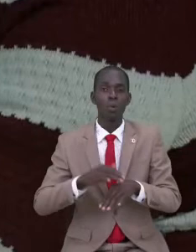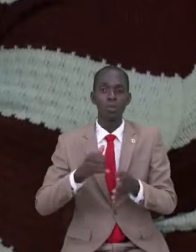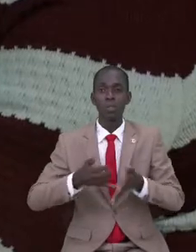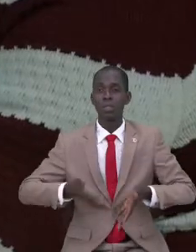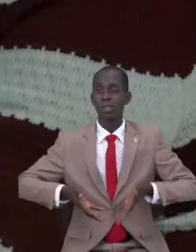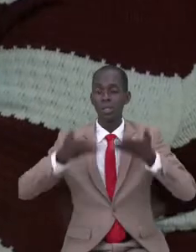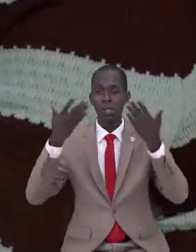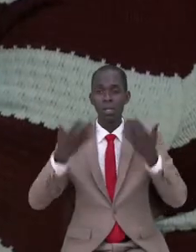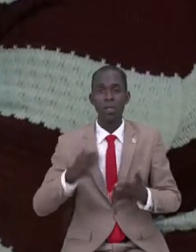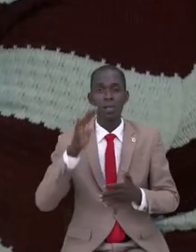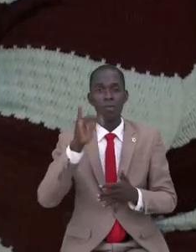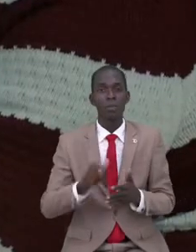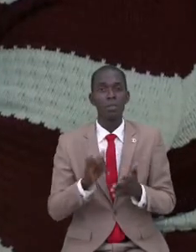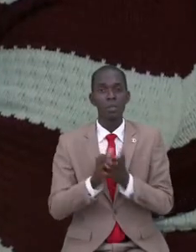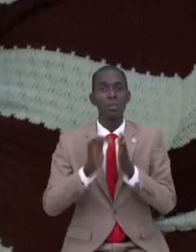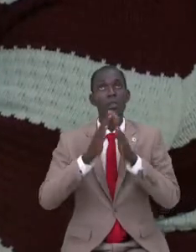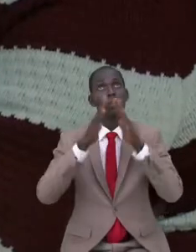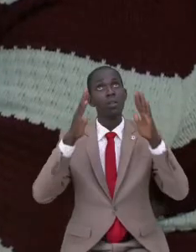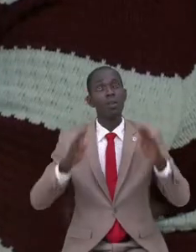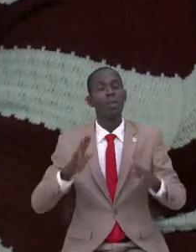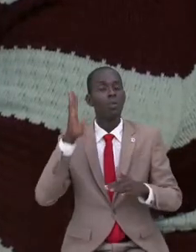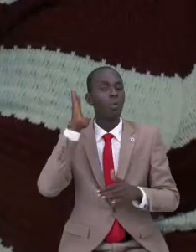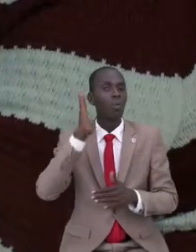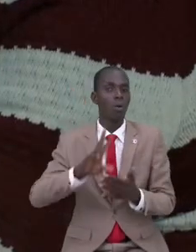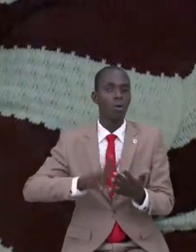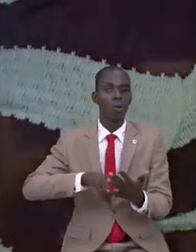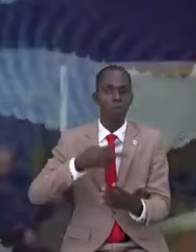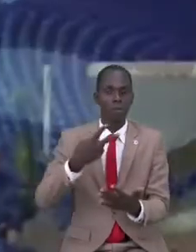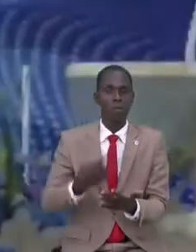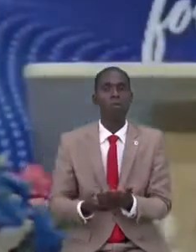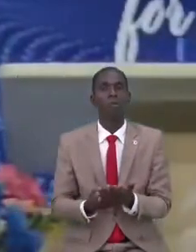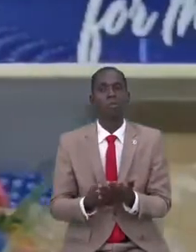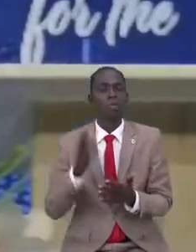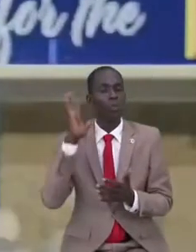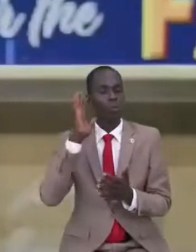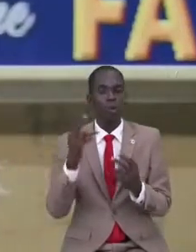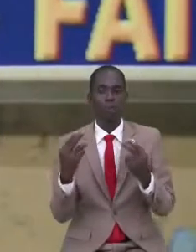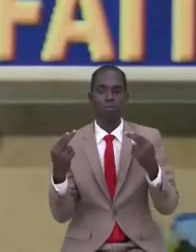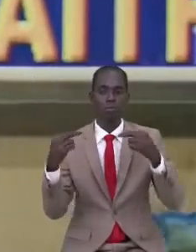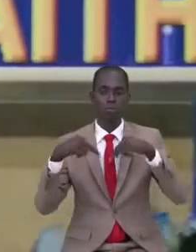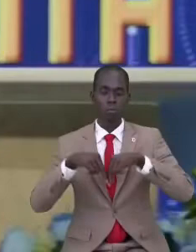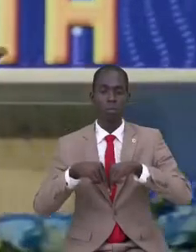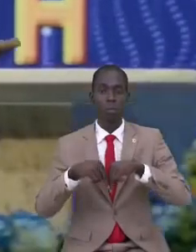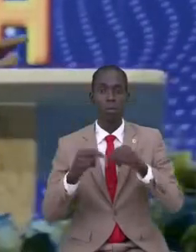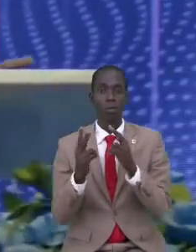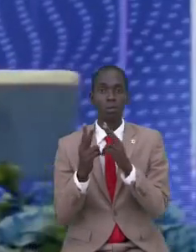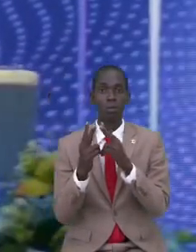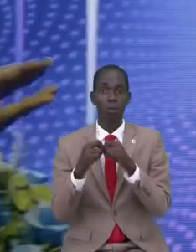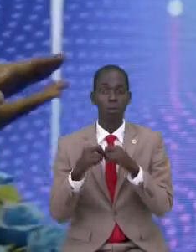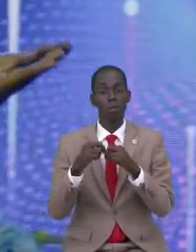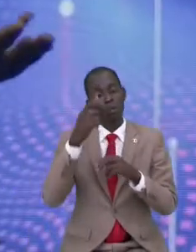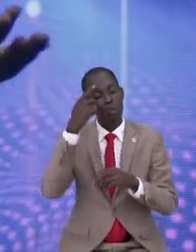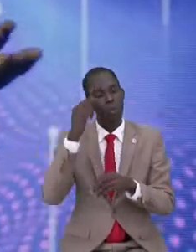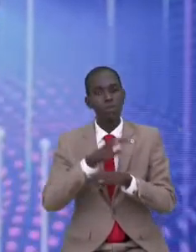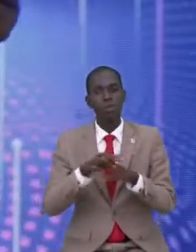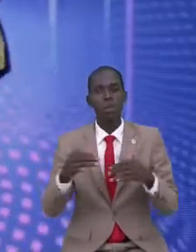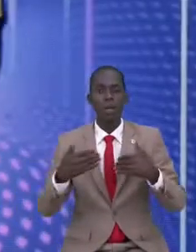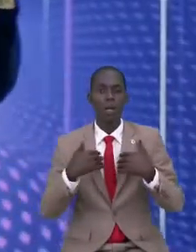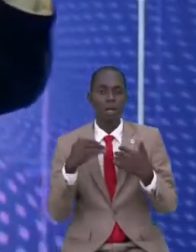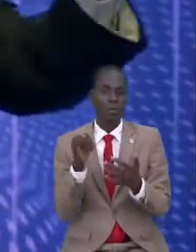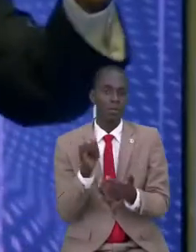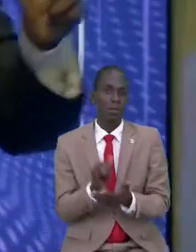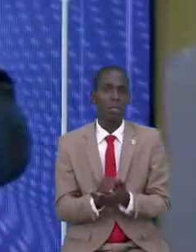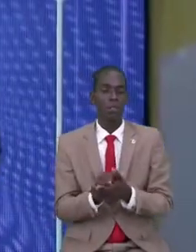house. It will fall. It will collapse because it doesn't have the foundation